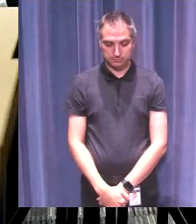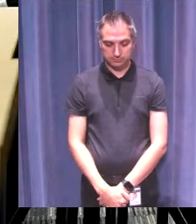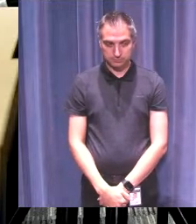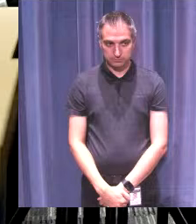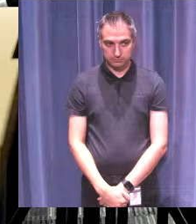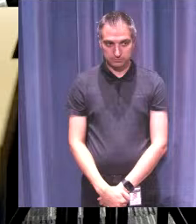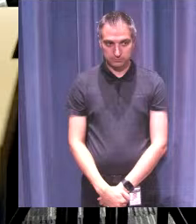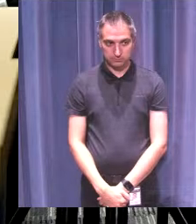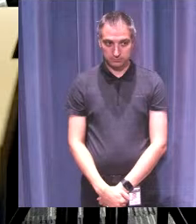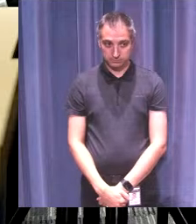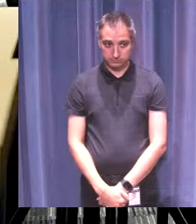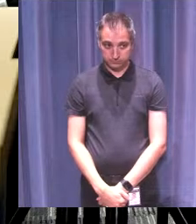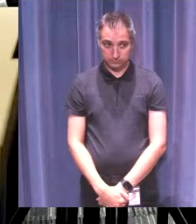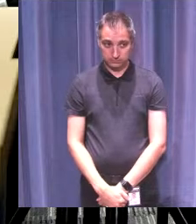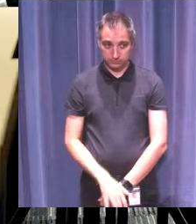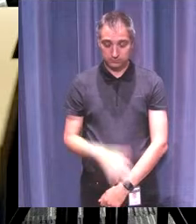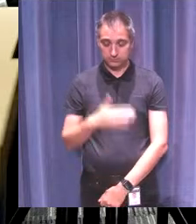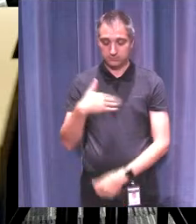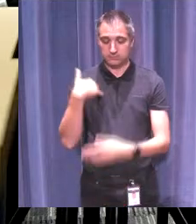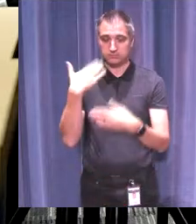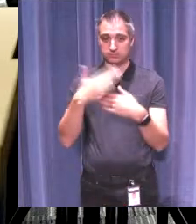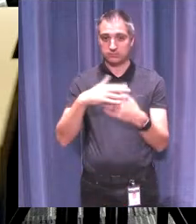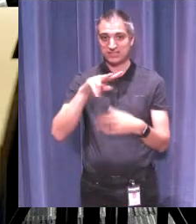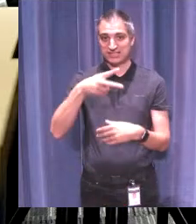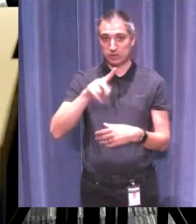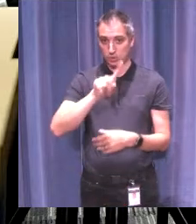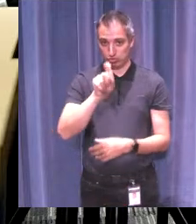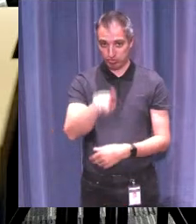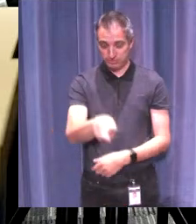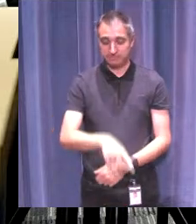I'll just go on to the second question. Okay.